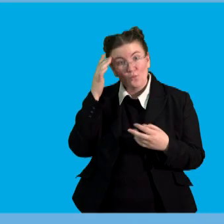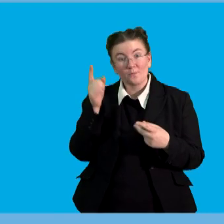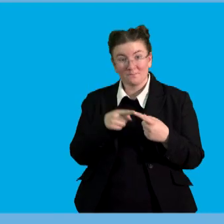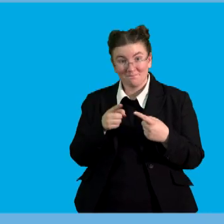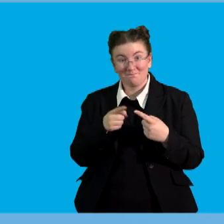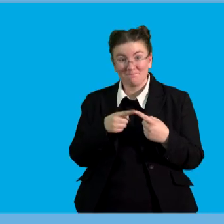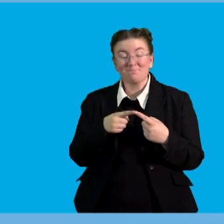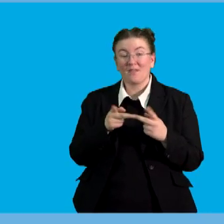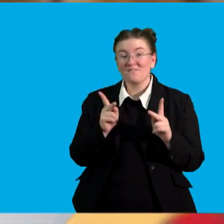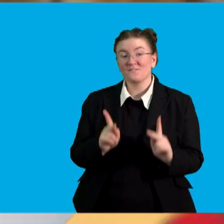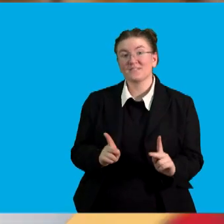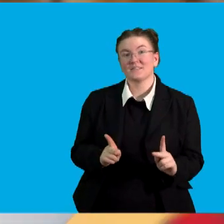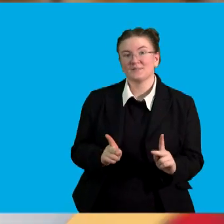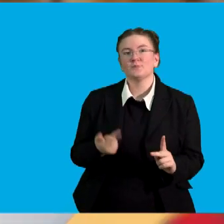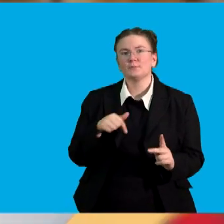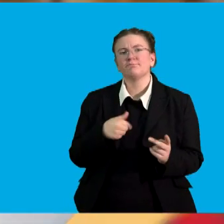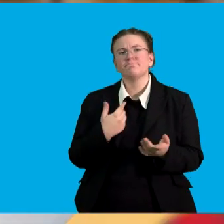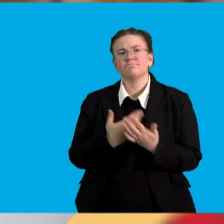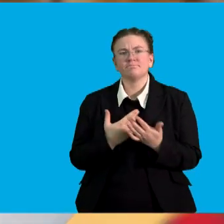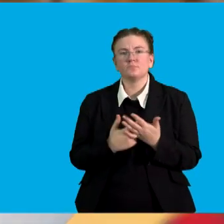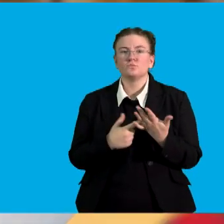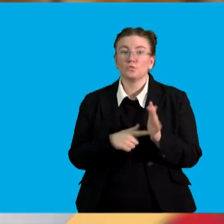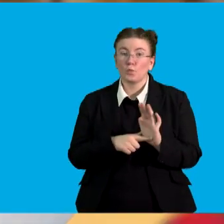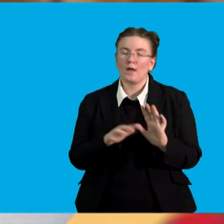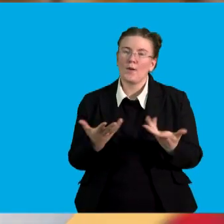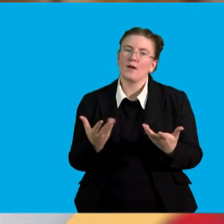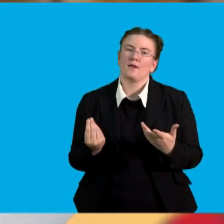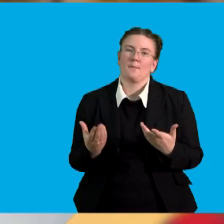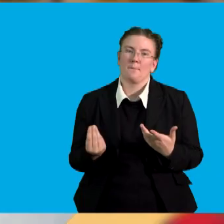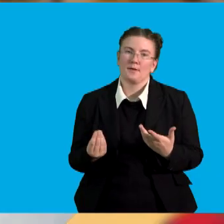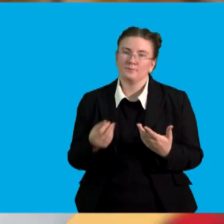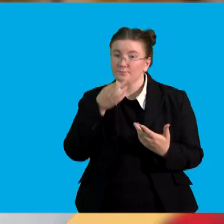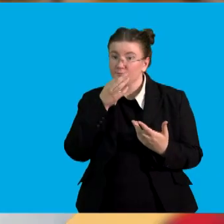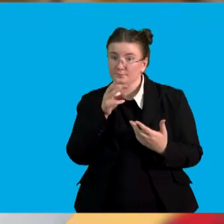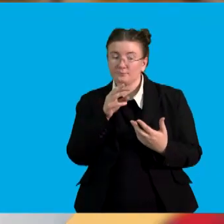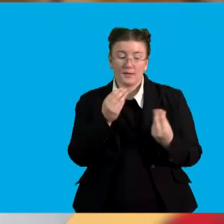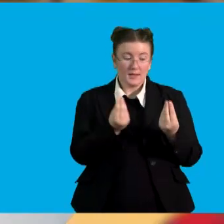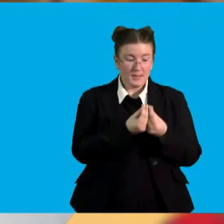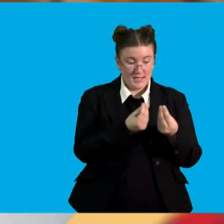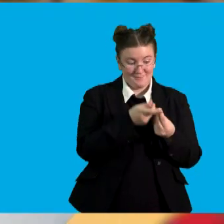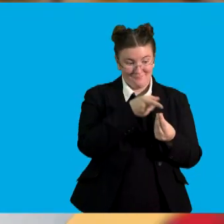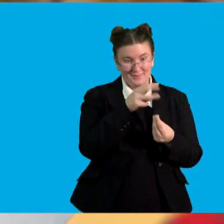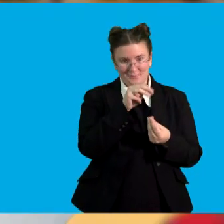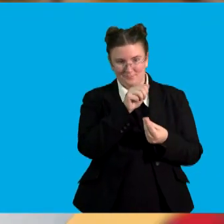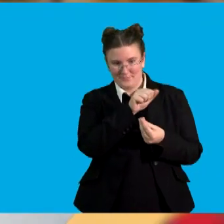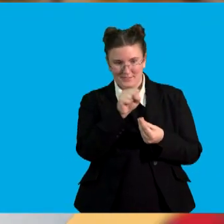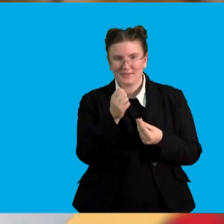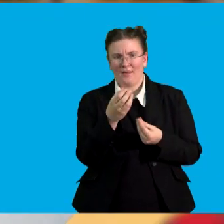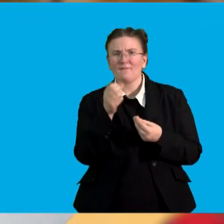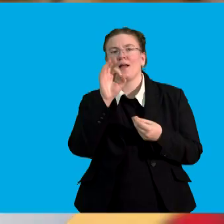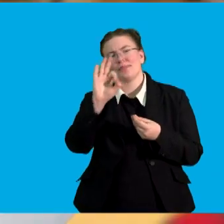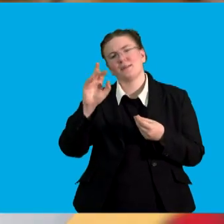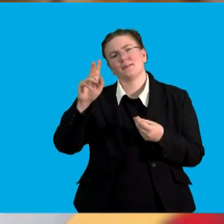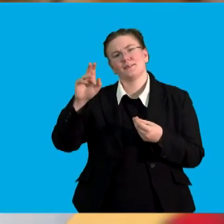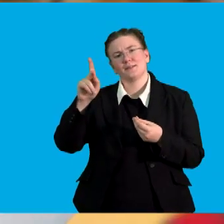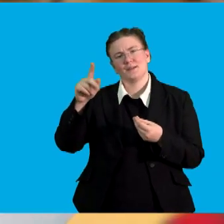as a physical quantity, we can express that particular physical quantity as a number to say that the mass of this particular object is 3